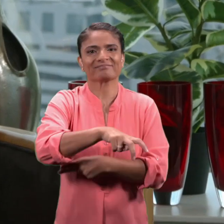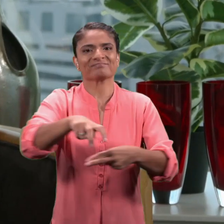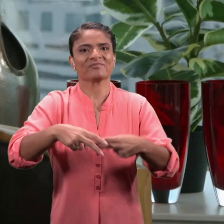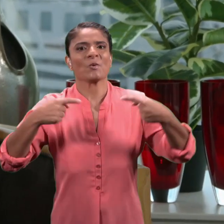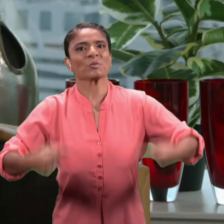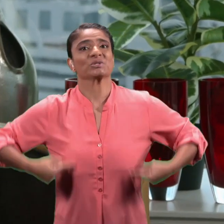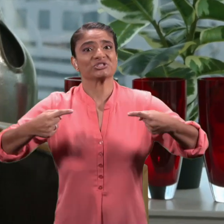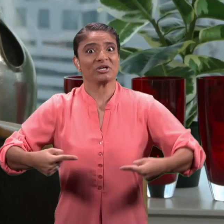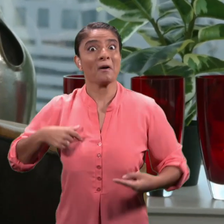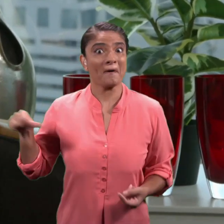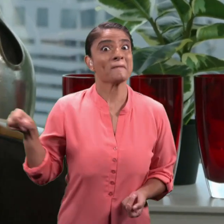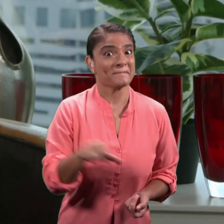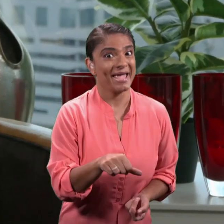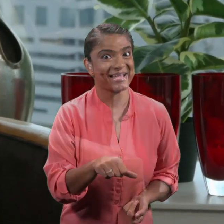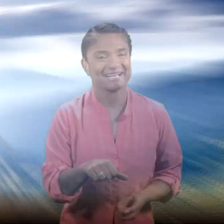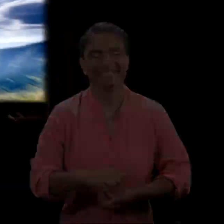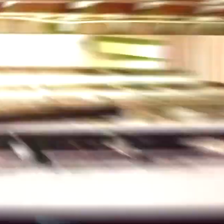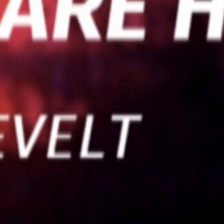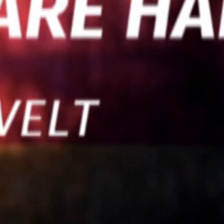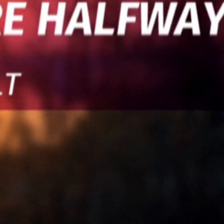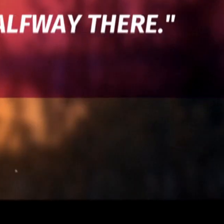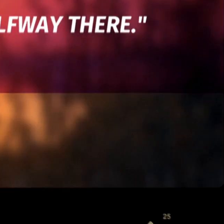begin modelleer. We'll be right back.